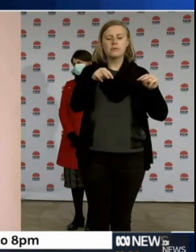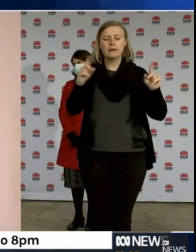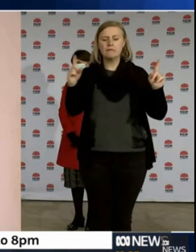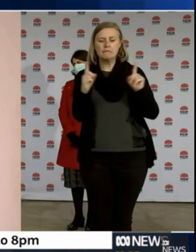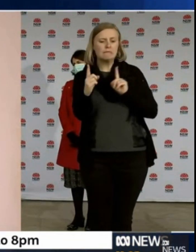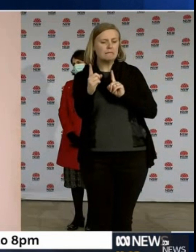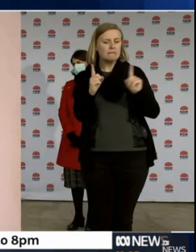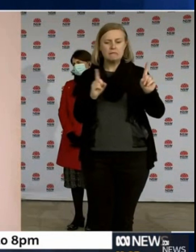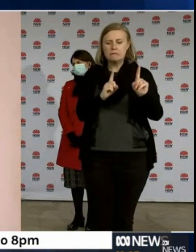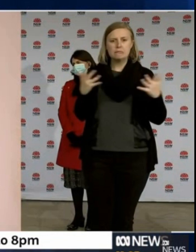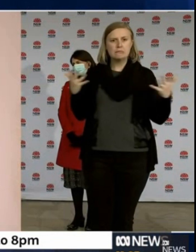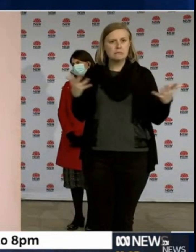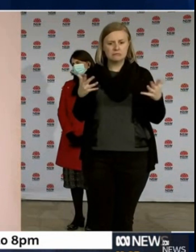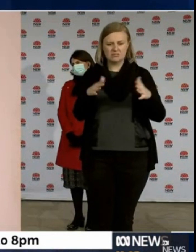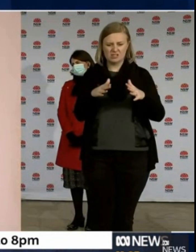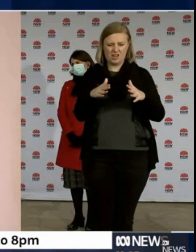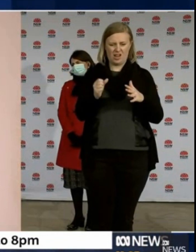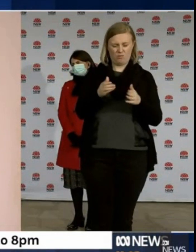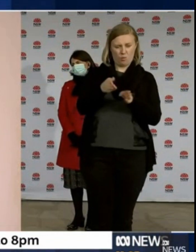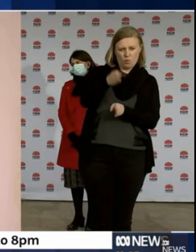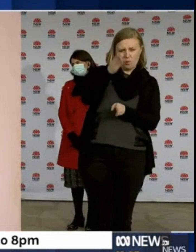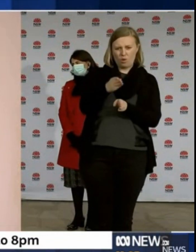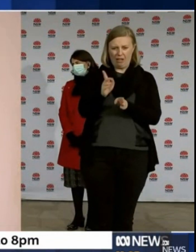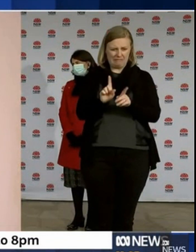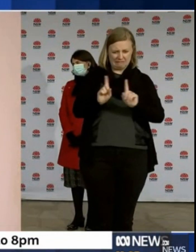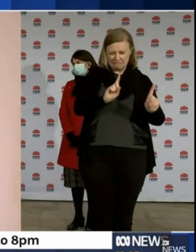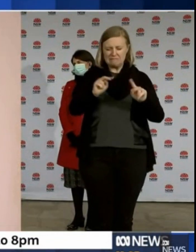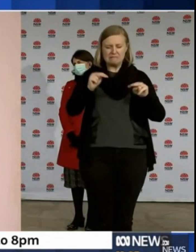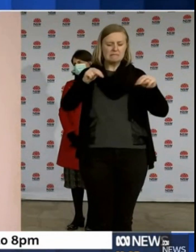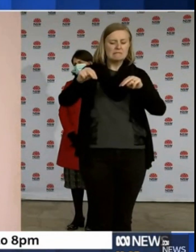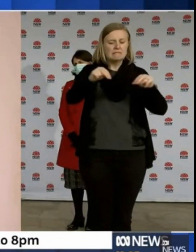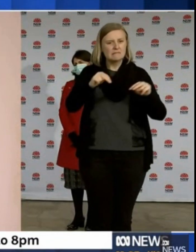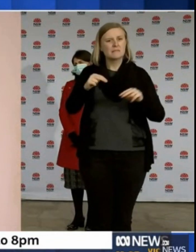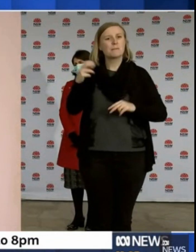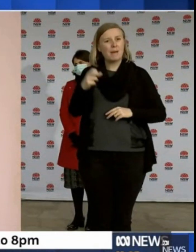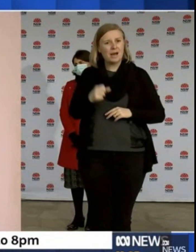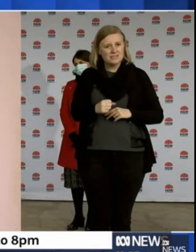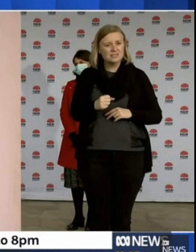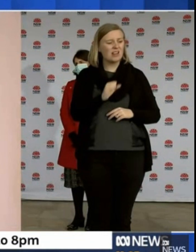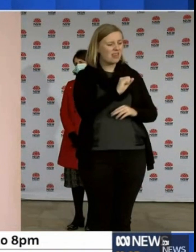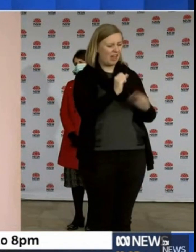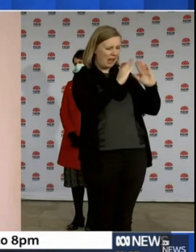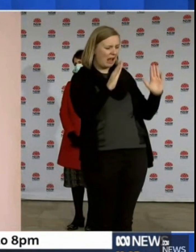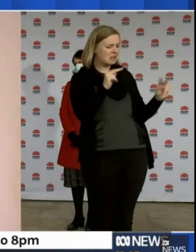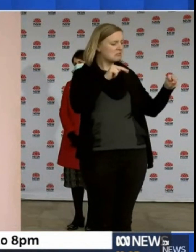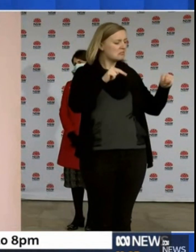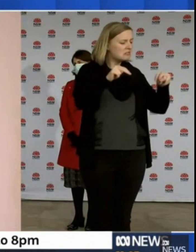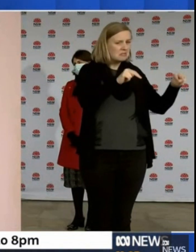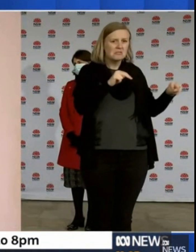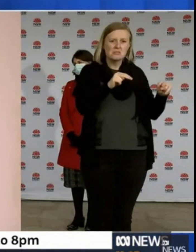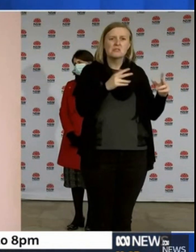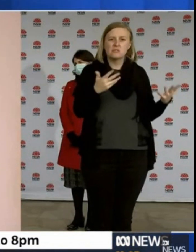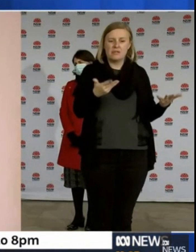has transmitted to their household contacts, whether they've transmitted at the venue, to give us assessment about the broad risk in those